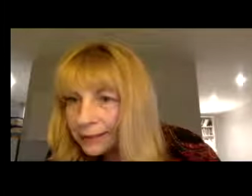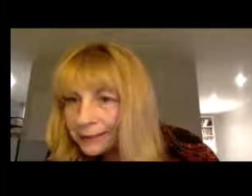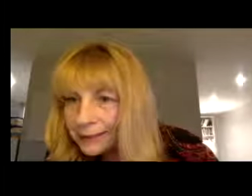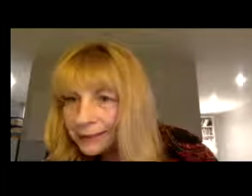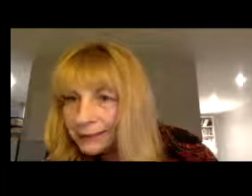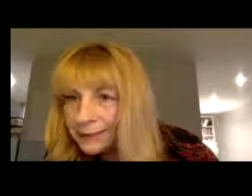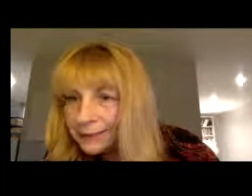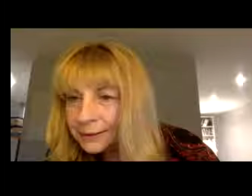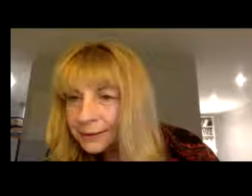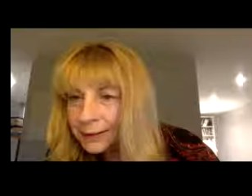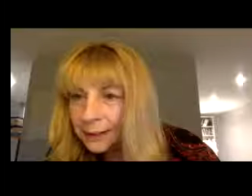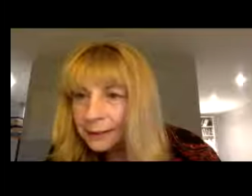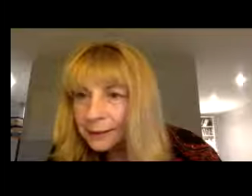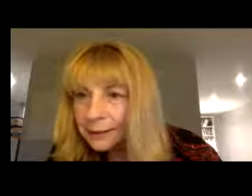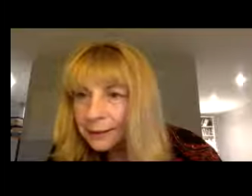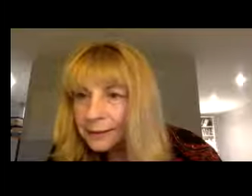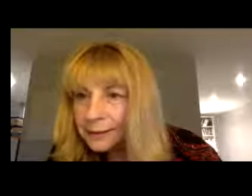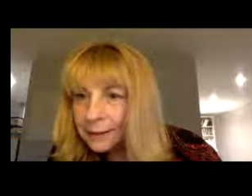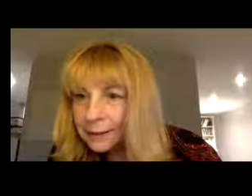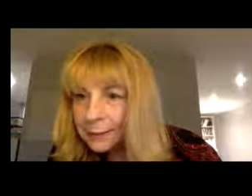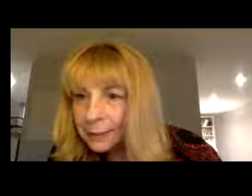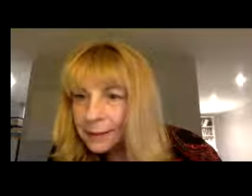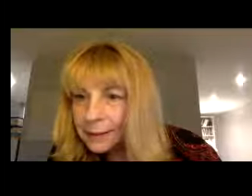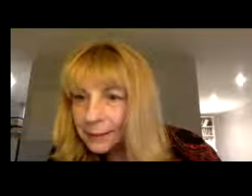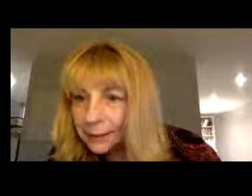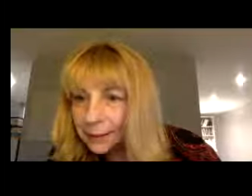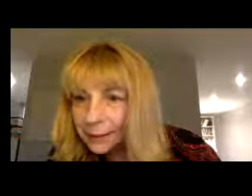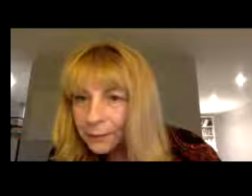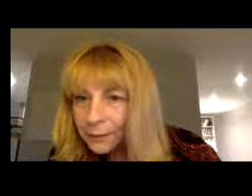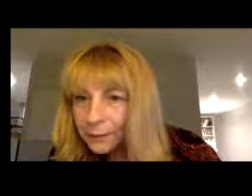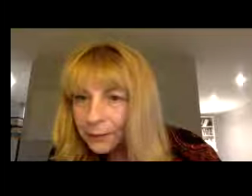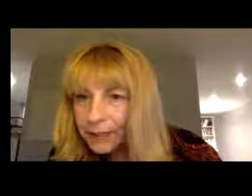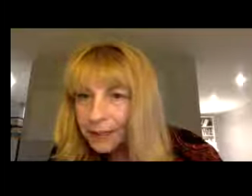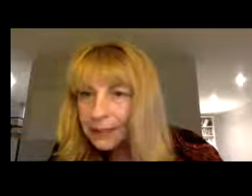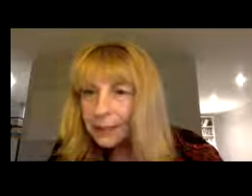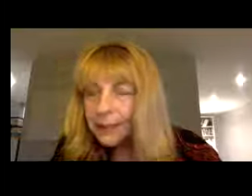on. Okay. Let's see. Not seeing